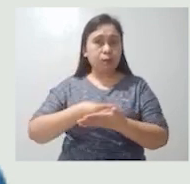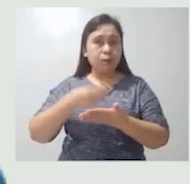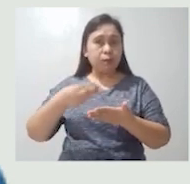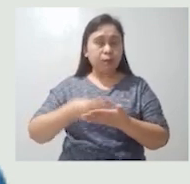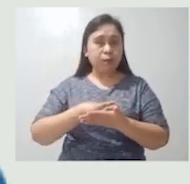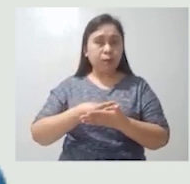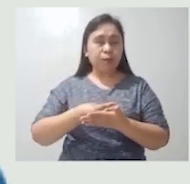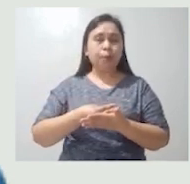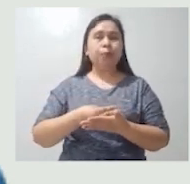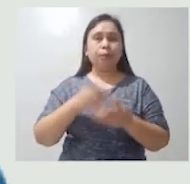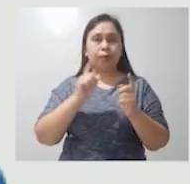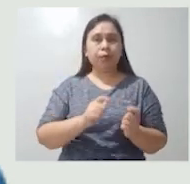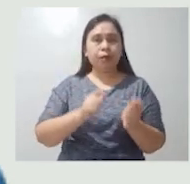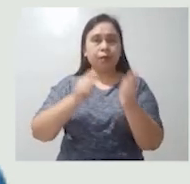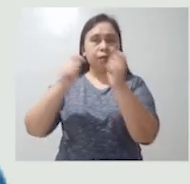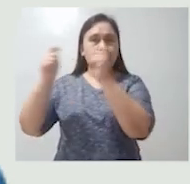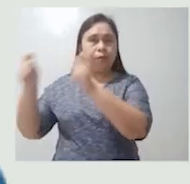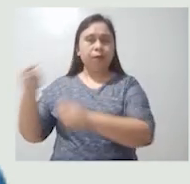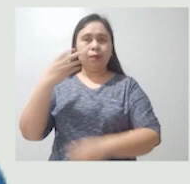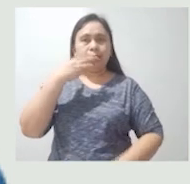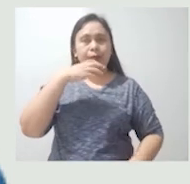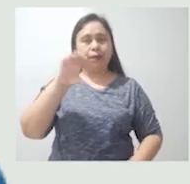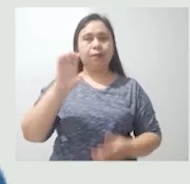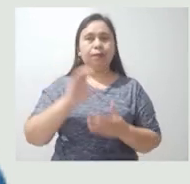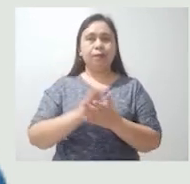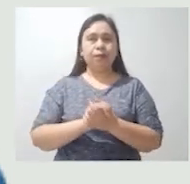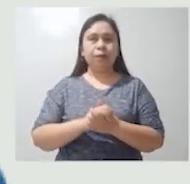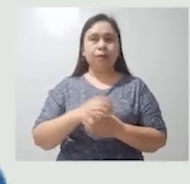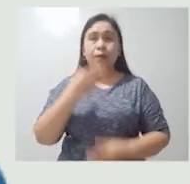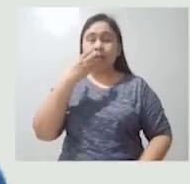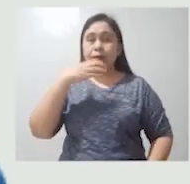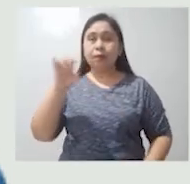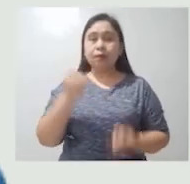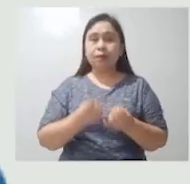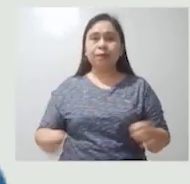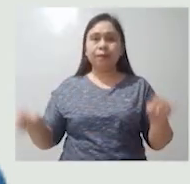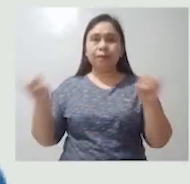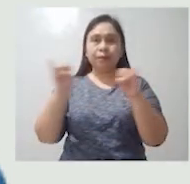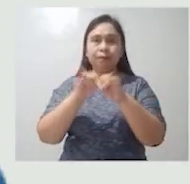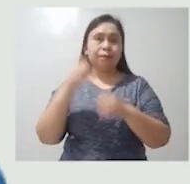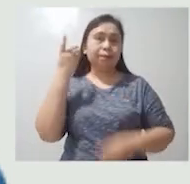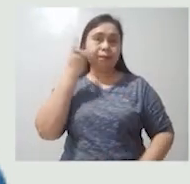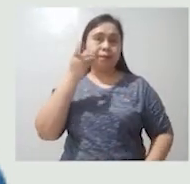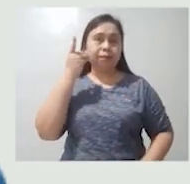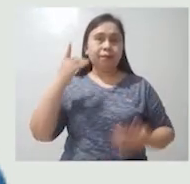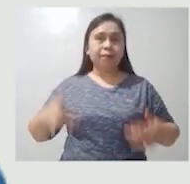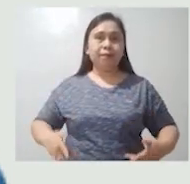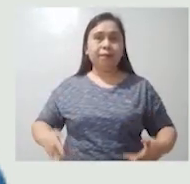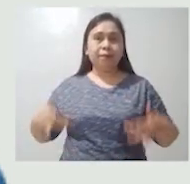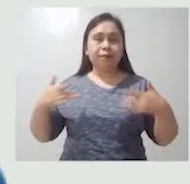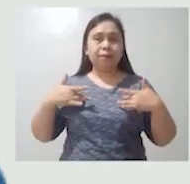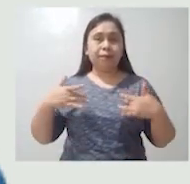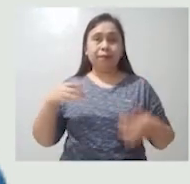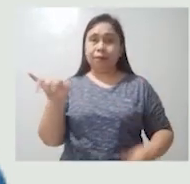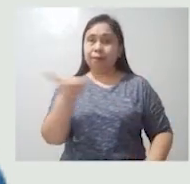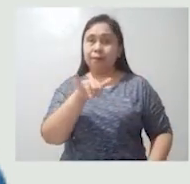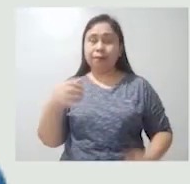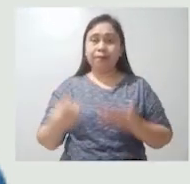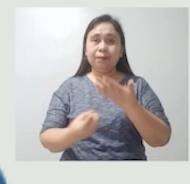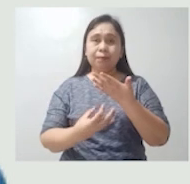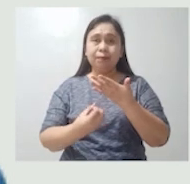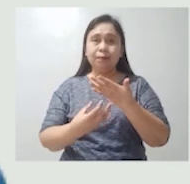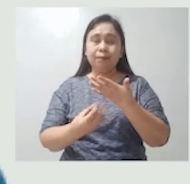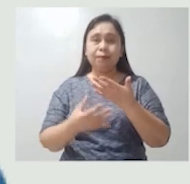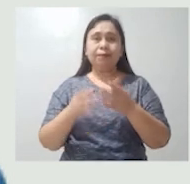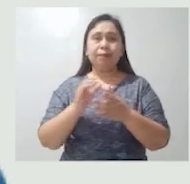heat, and that is heat transfer. Heat is very important in our daily life, like in cooking, heating